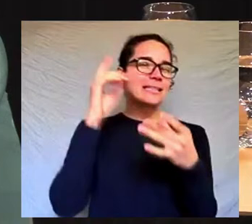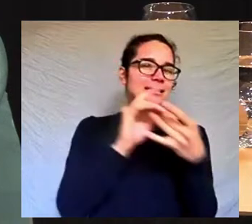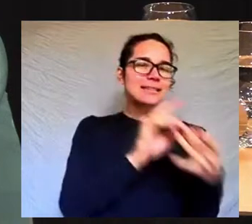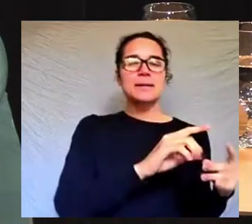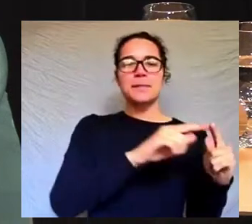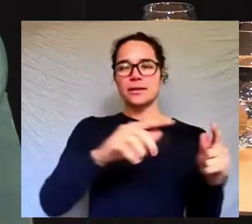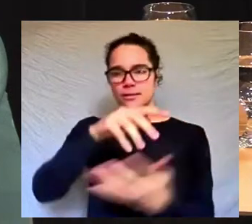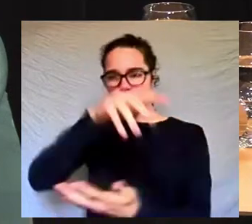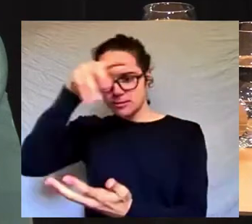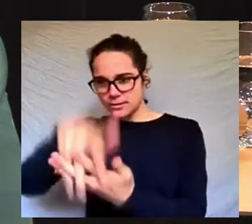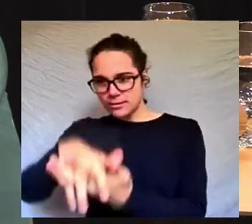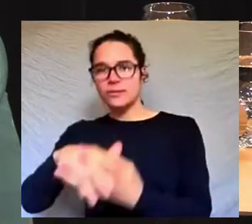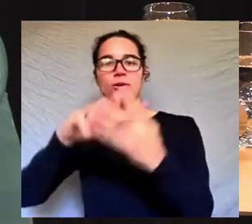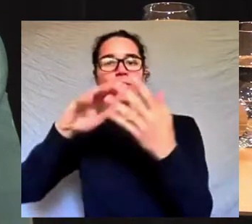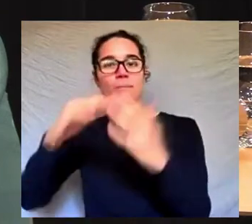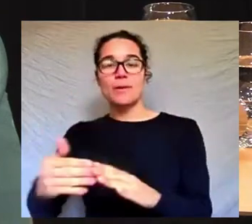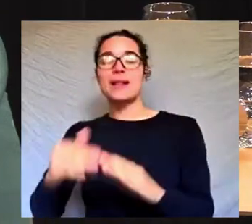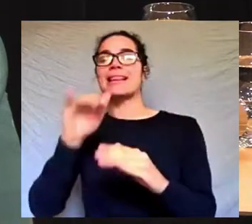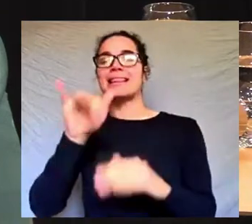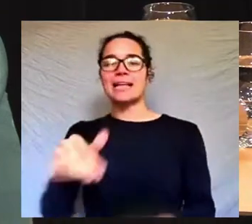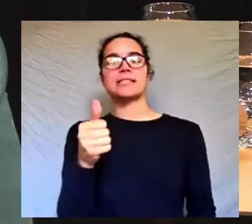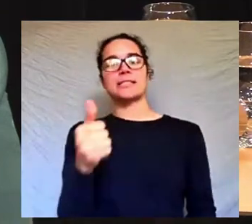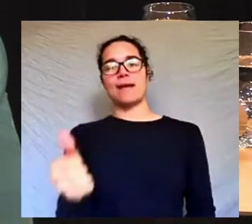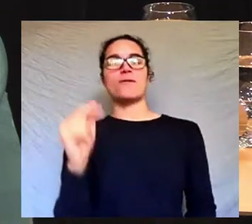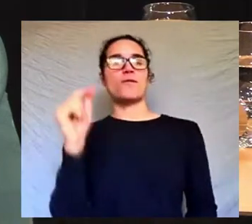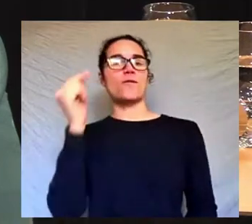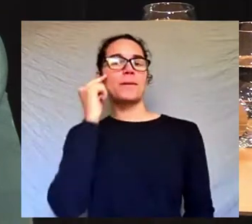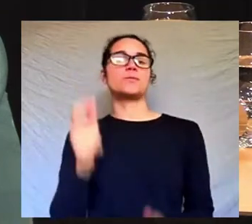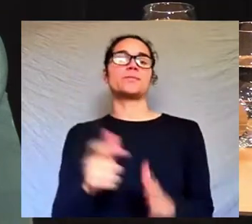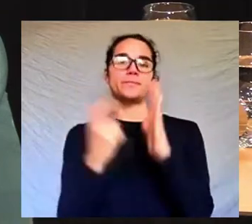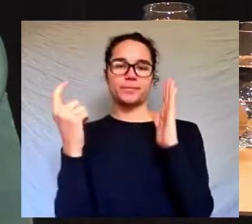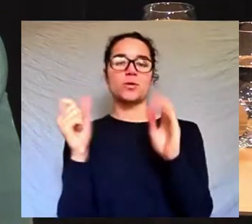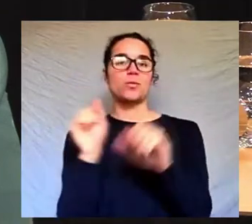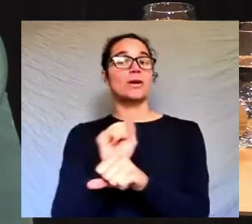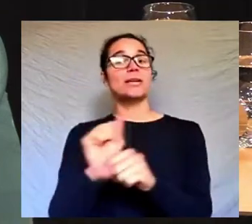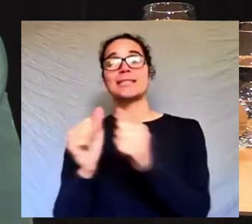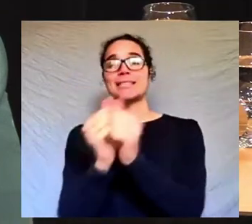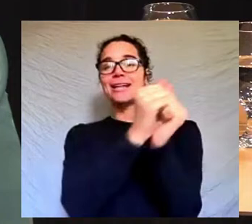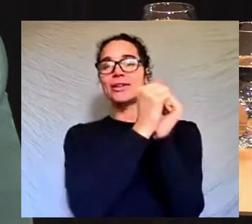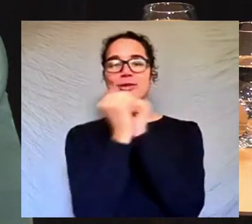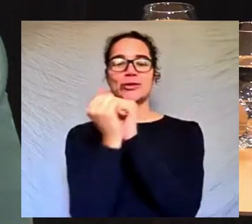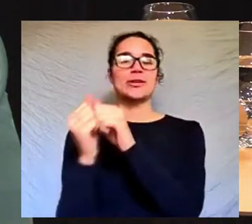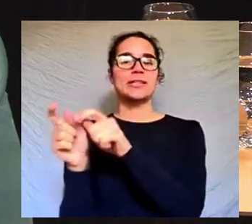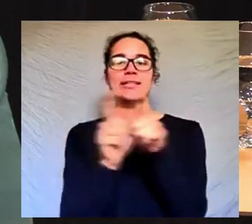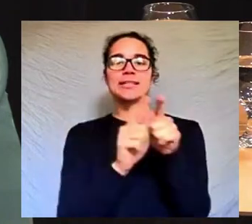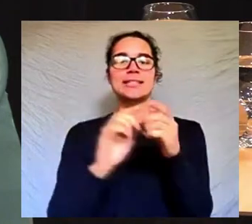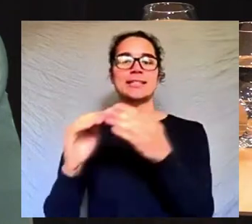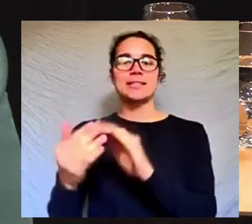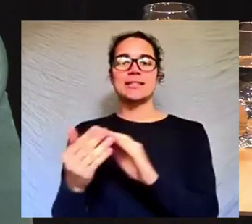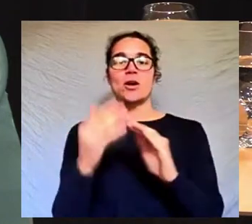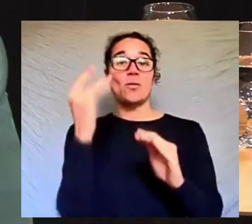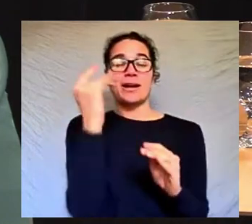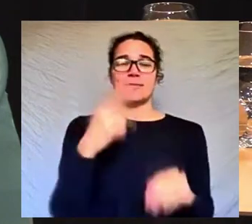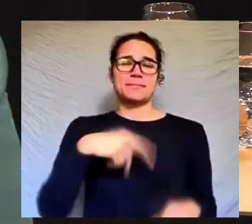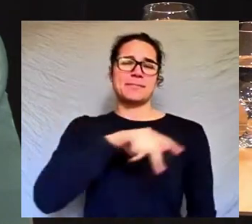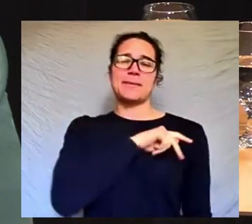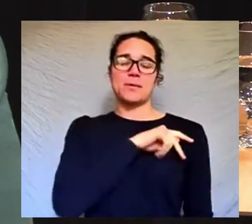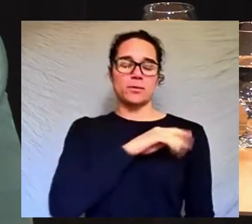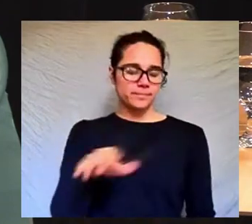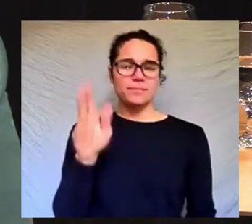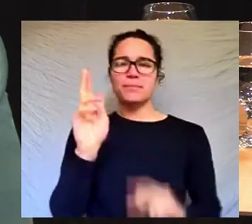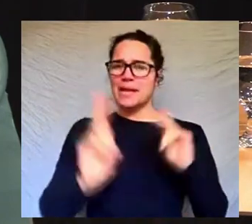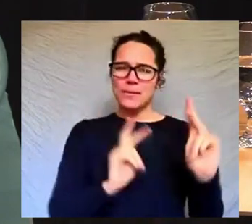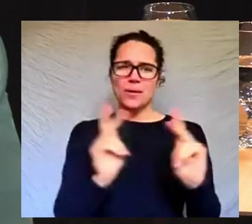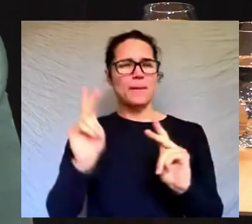what self-government requires. It requires working together as a community just because you're people, people before politics. You